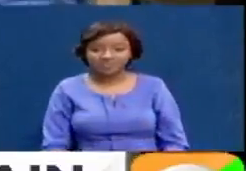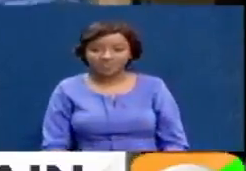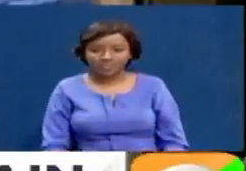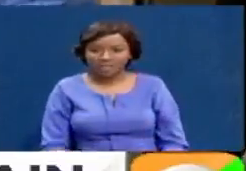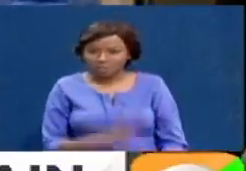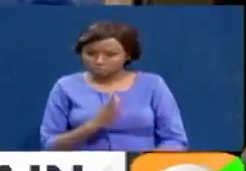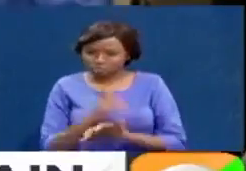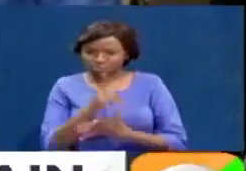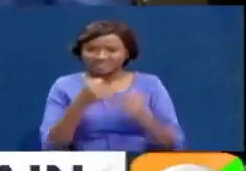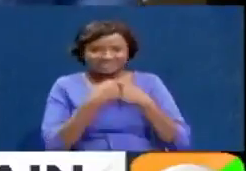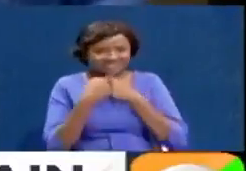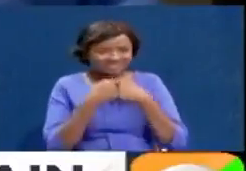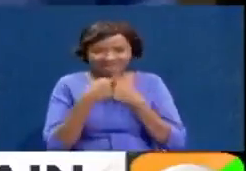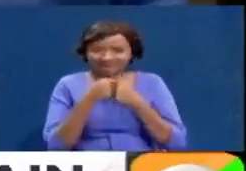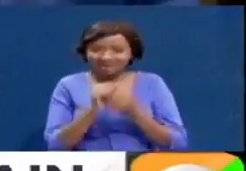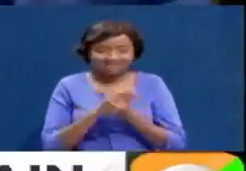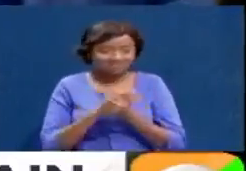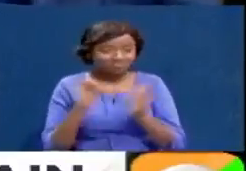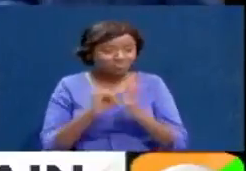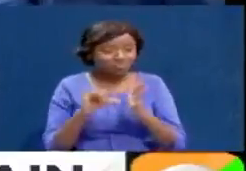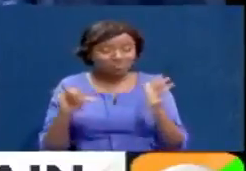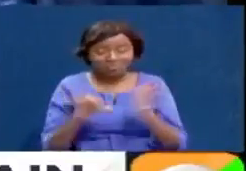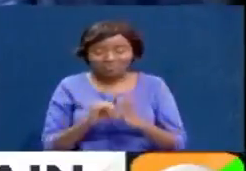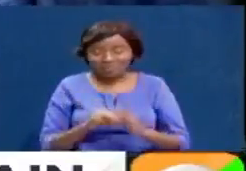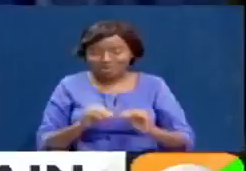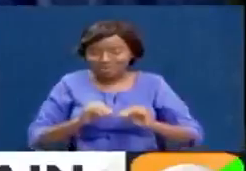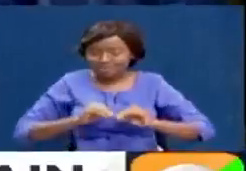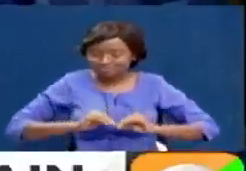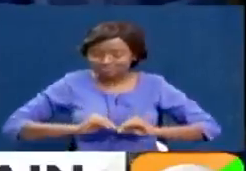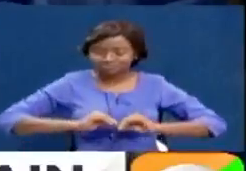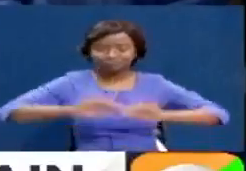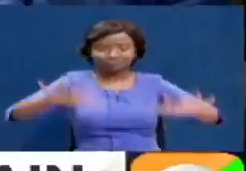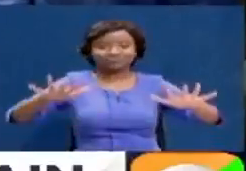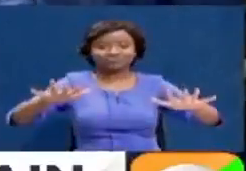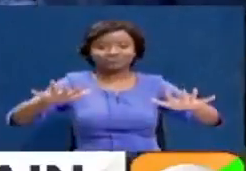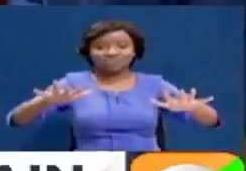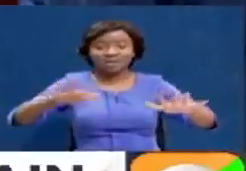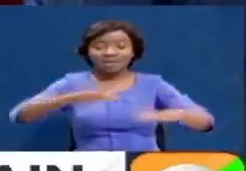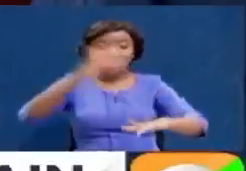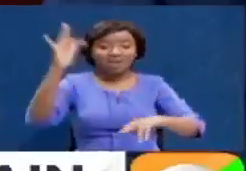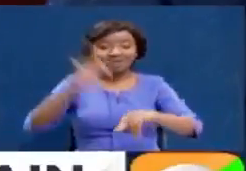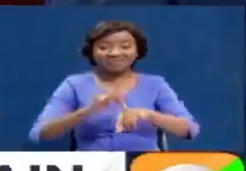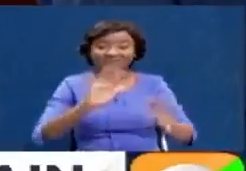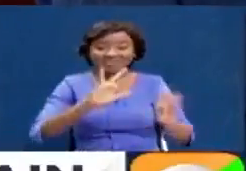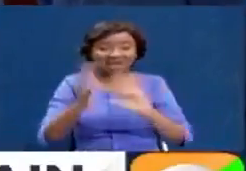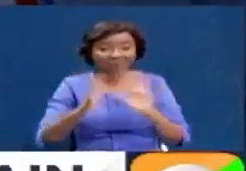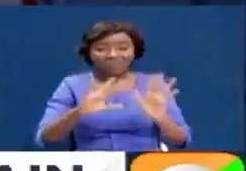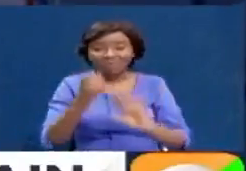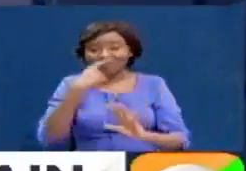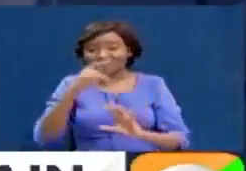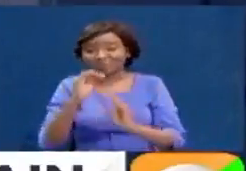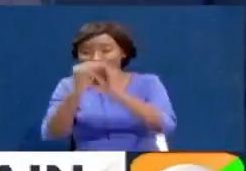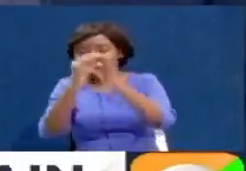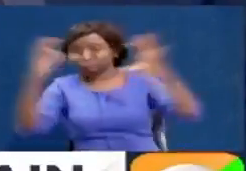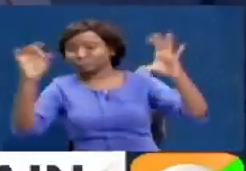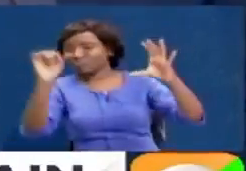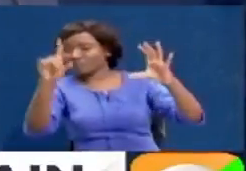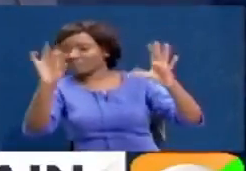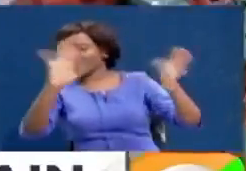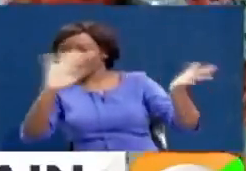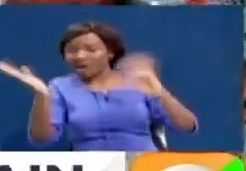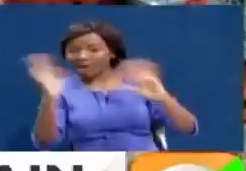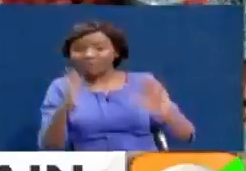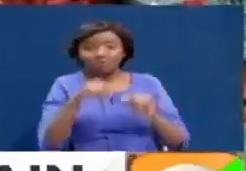It's a pandemic whose spread has threatened the world order and defied medical prediction. As of Tuesday this week, of